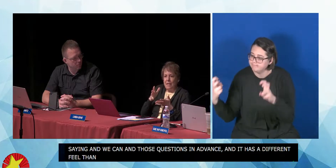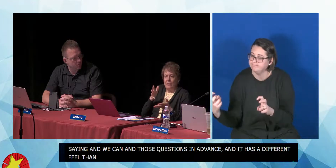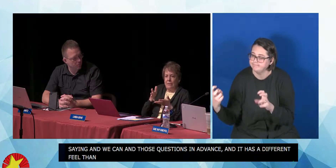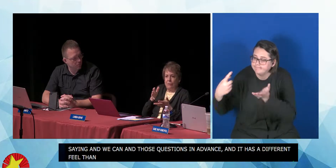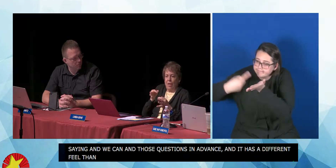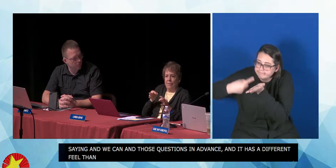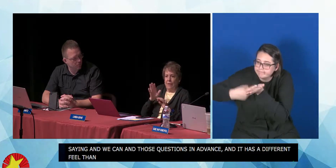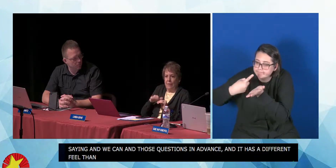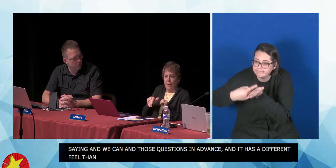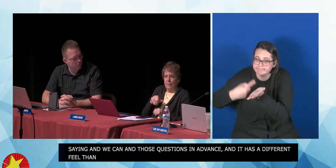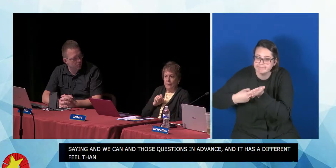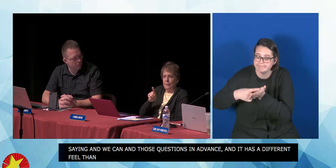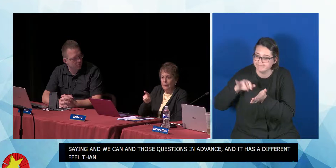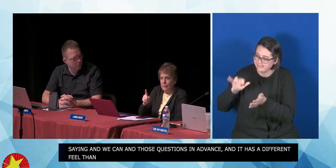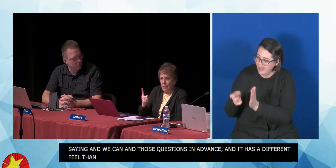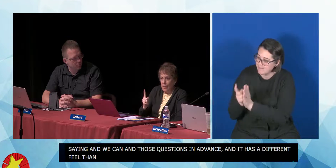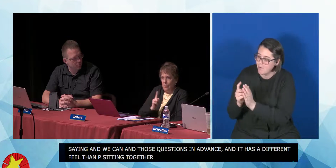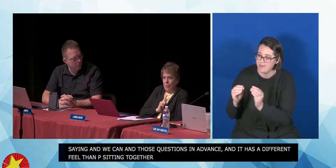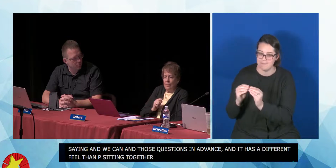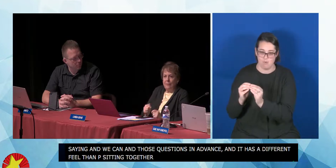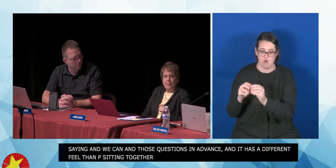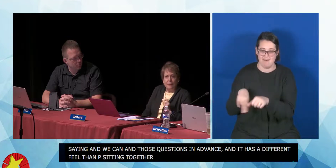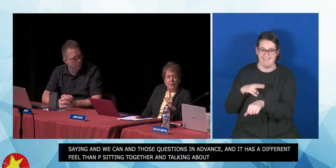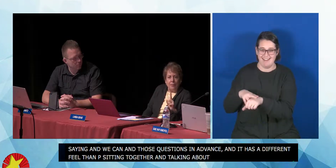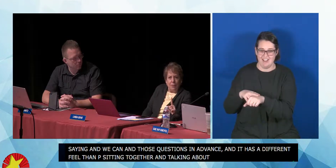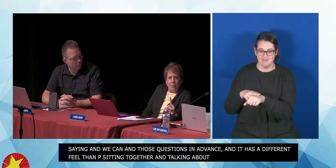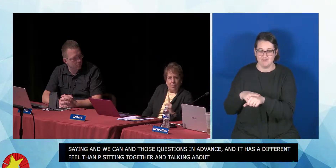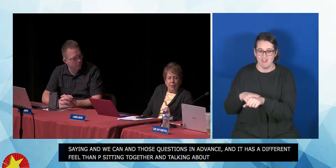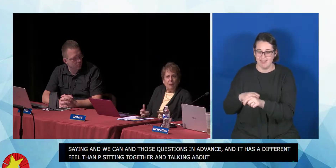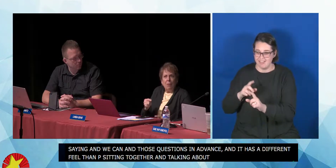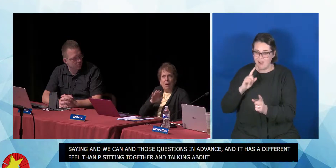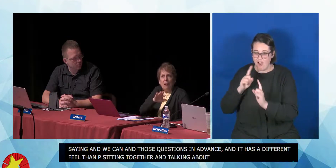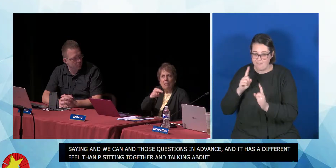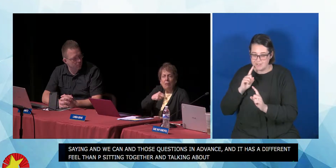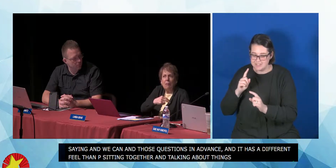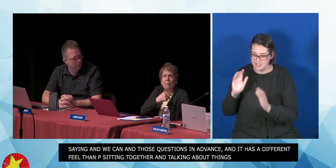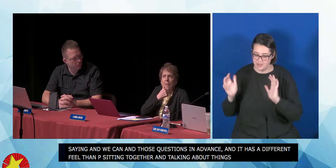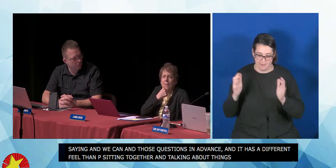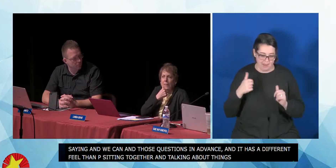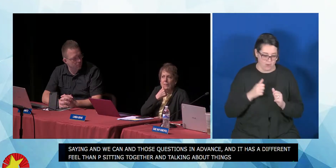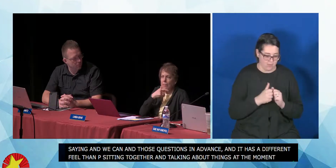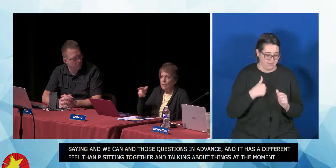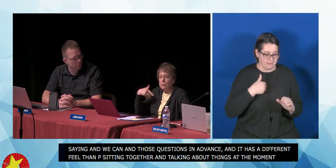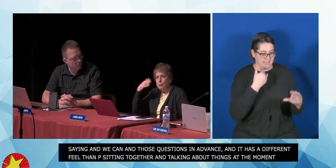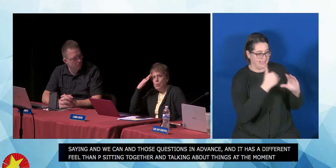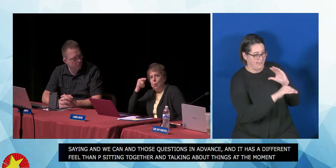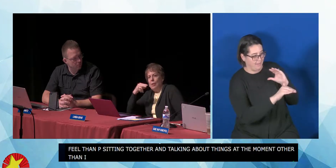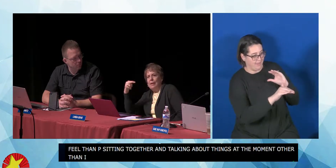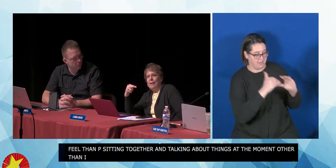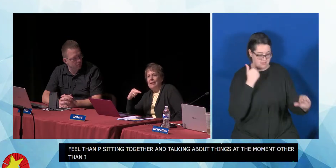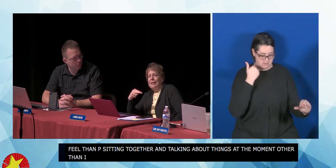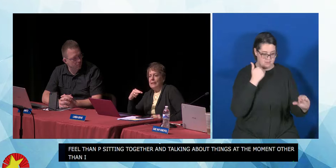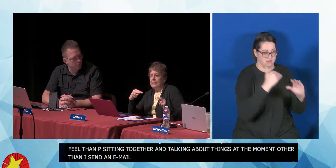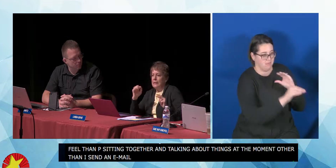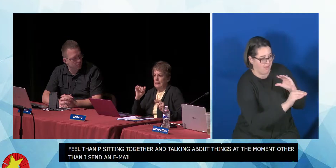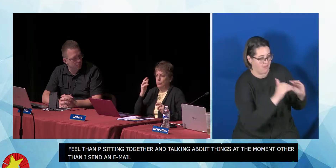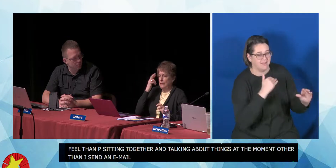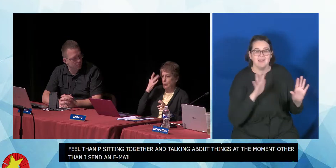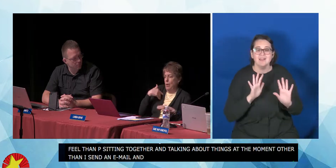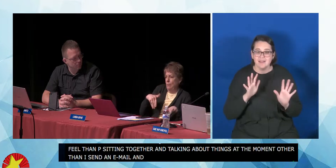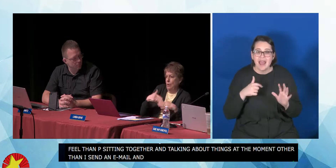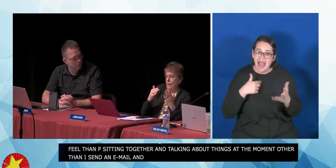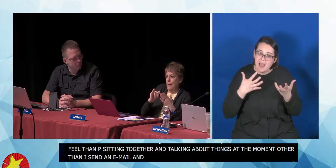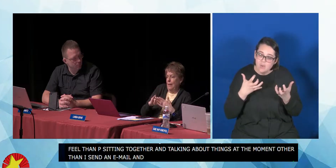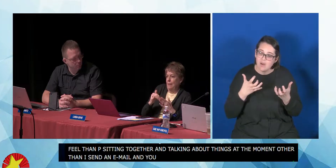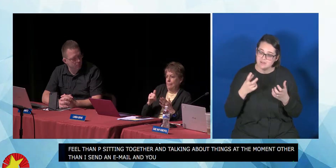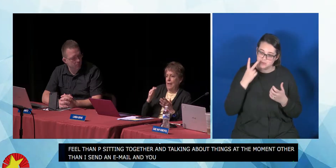things in that moment. It's a much more organic conversation rather than I send an email and I get an answer and then I send another email. I want to see those different